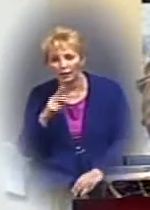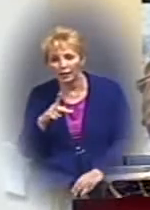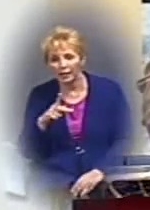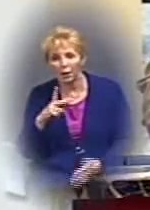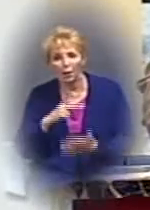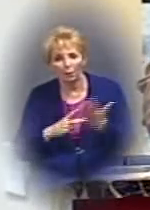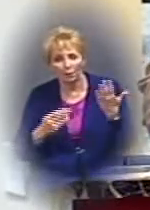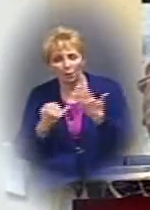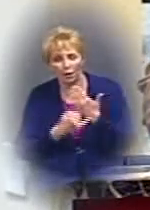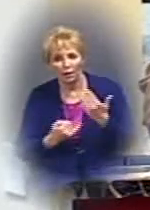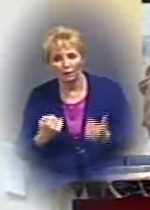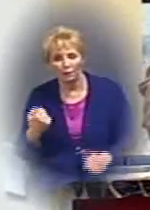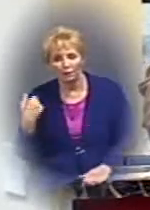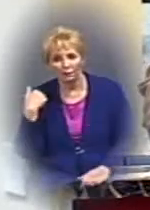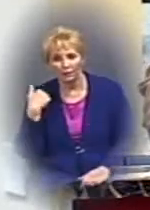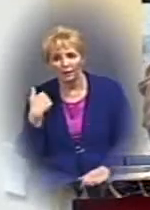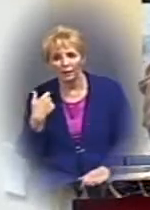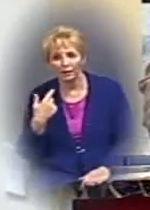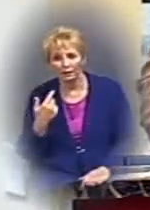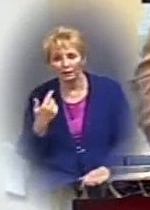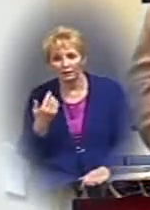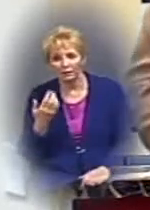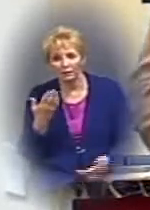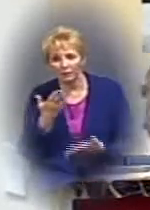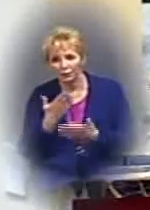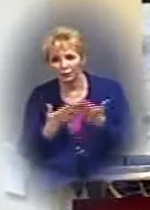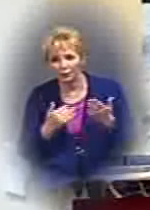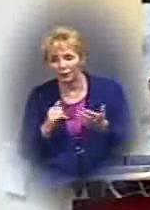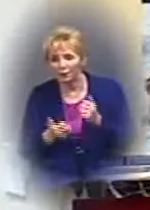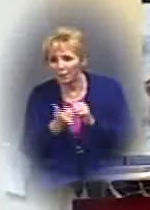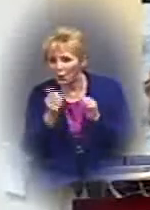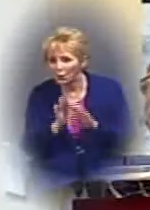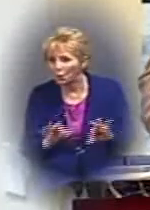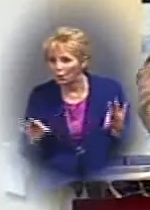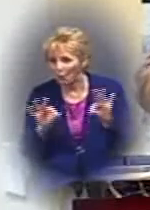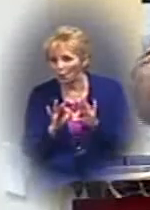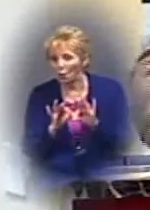where we're making a renewed investment in some of our most important